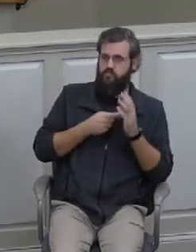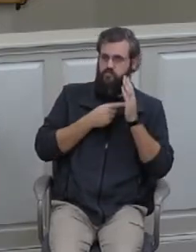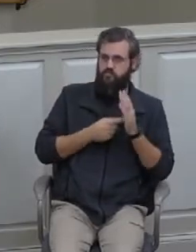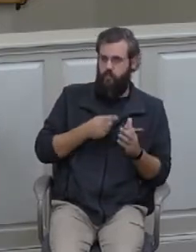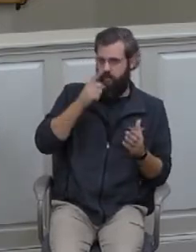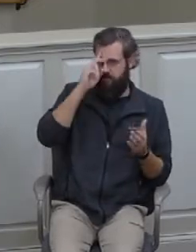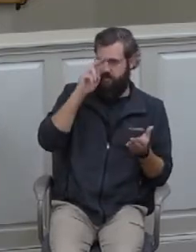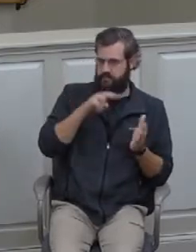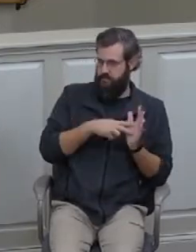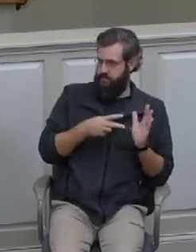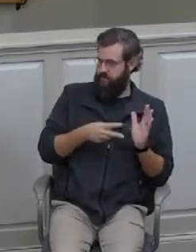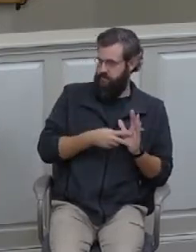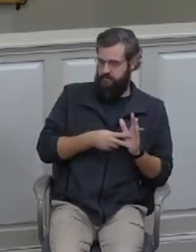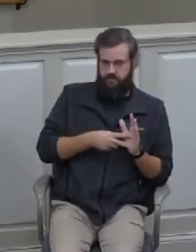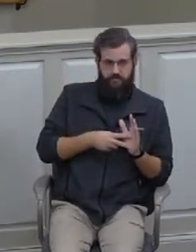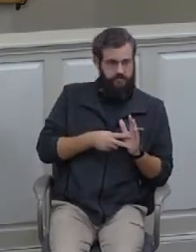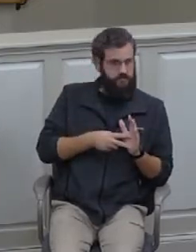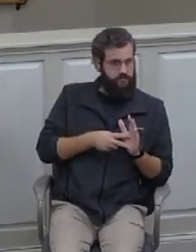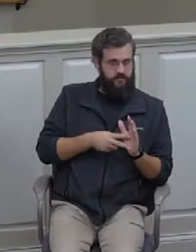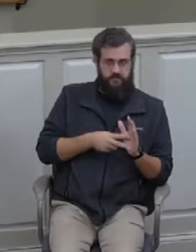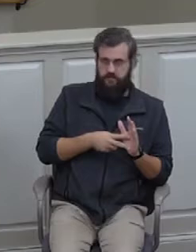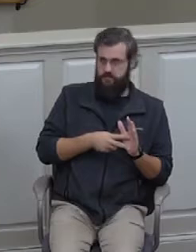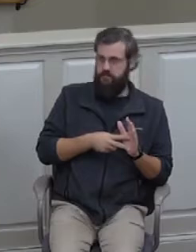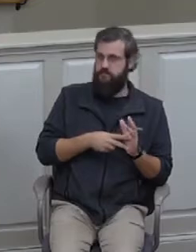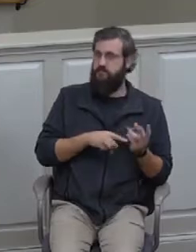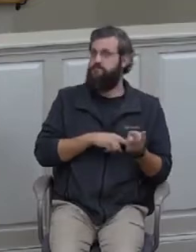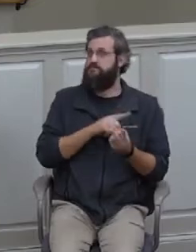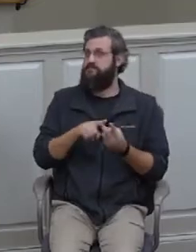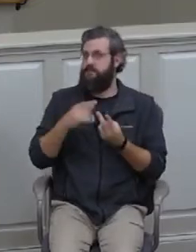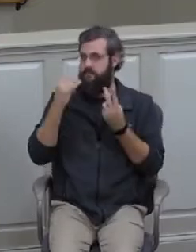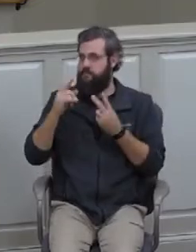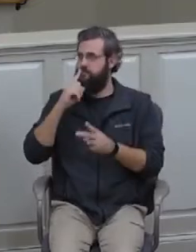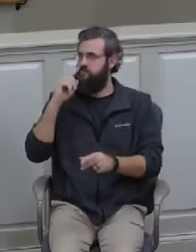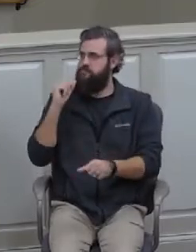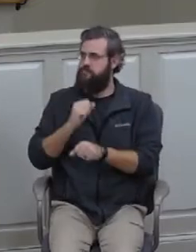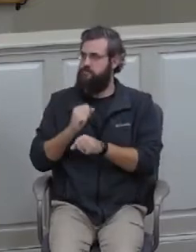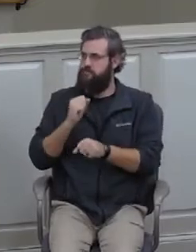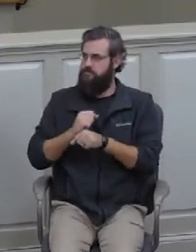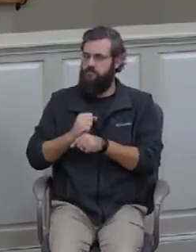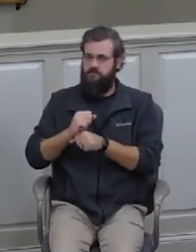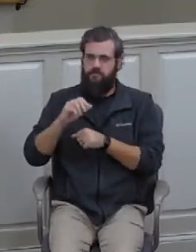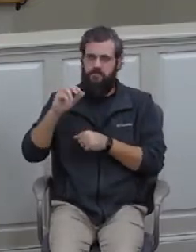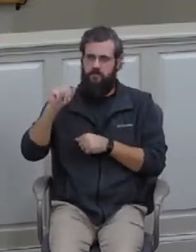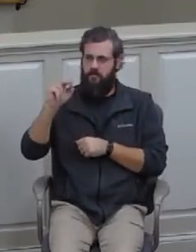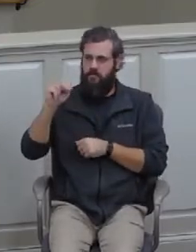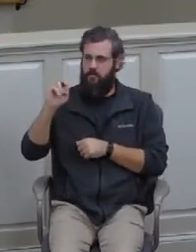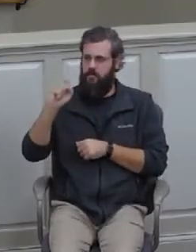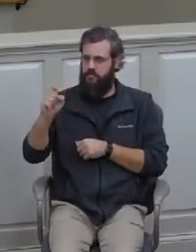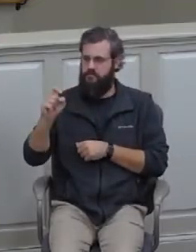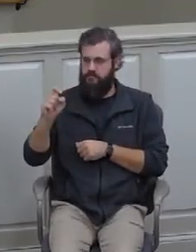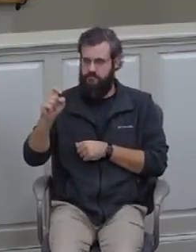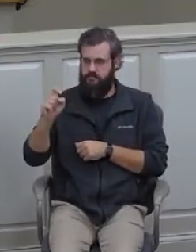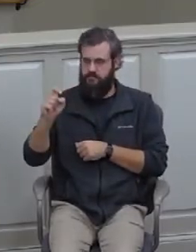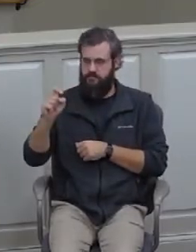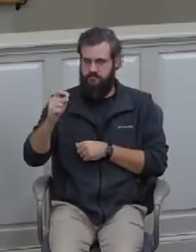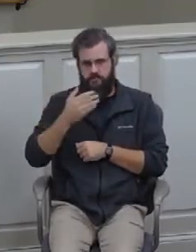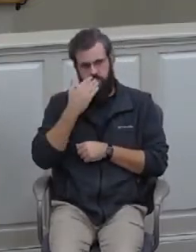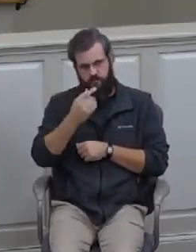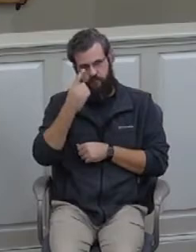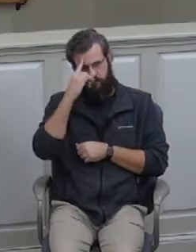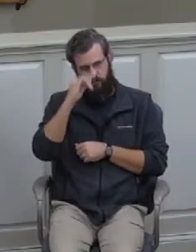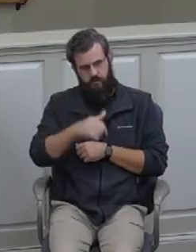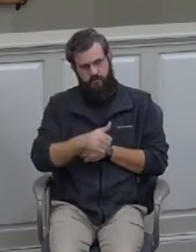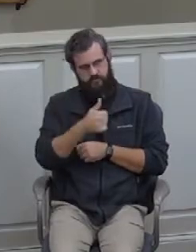ordinance without consent, and this is the actual annexation ordinance, the first reading. Thank you for that,